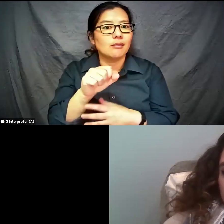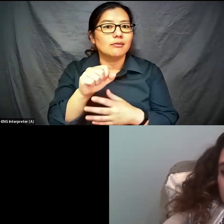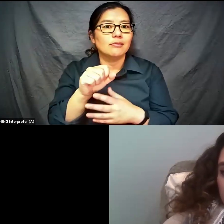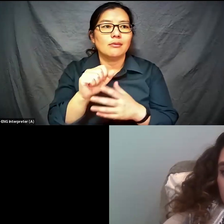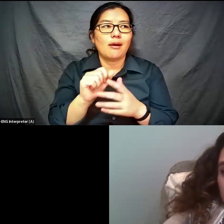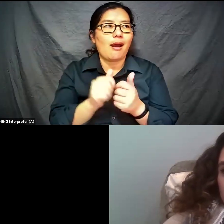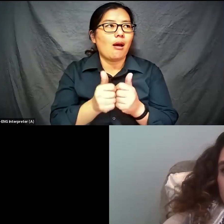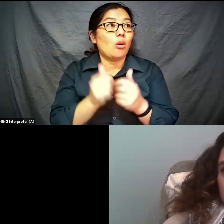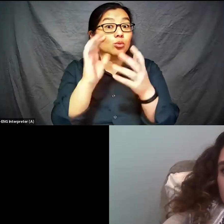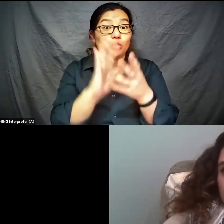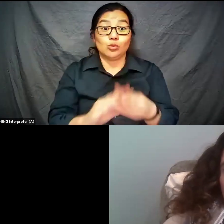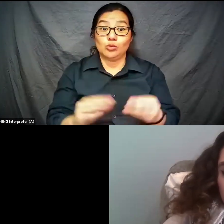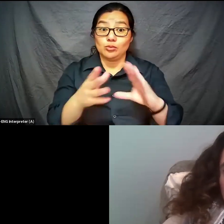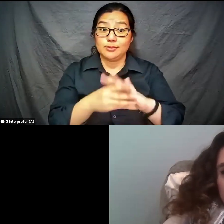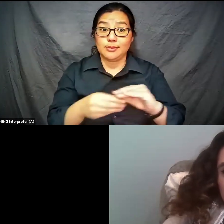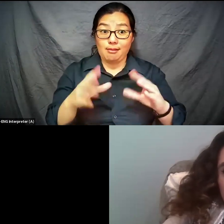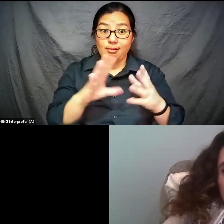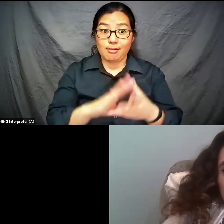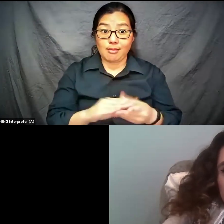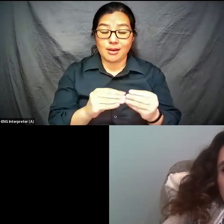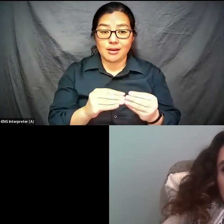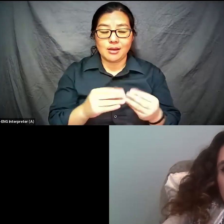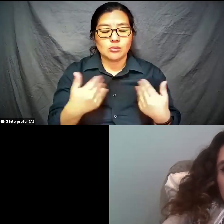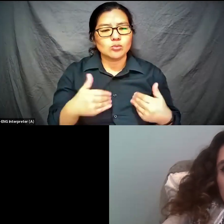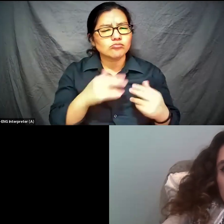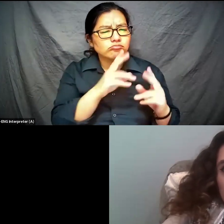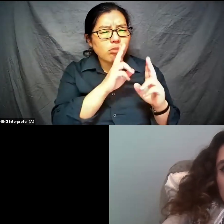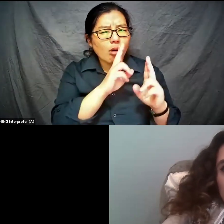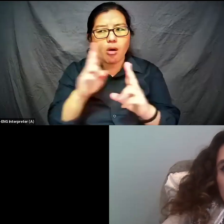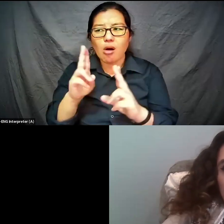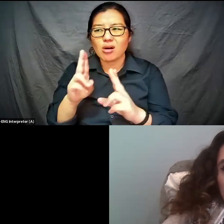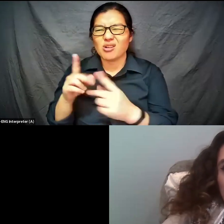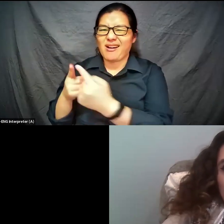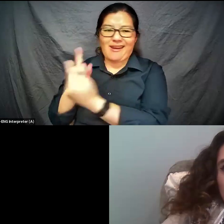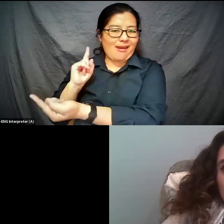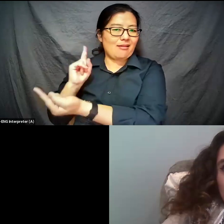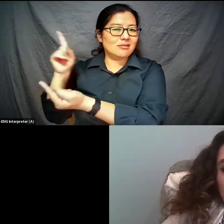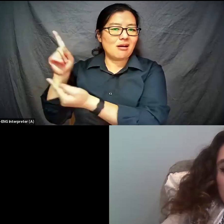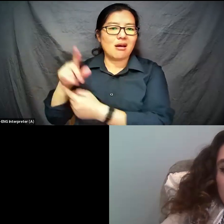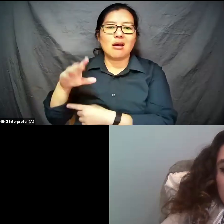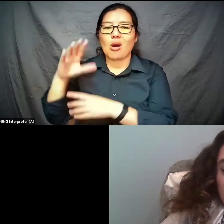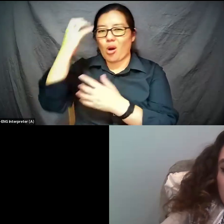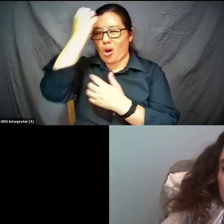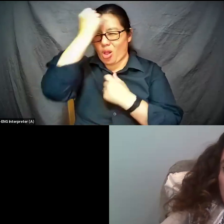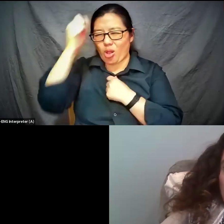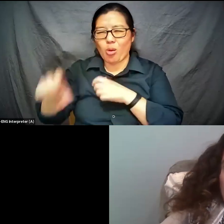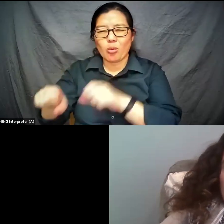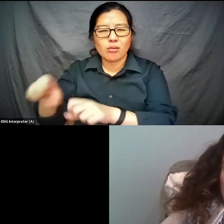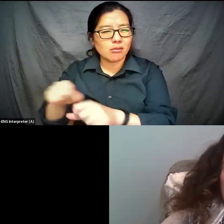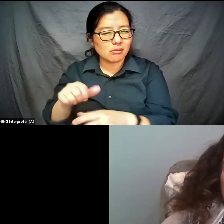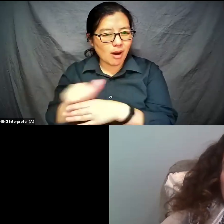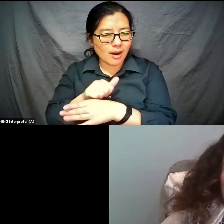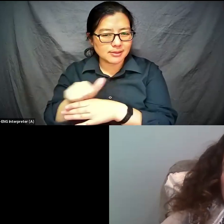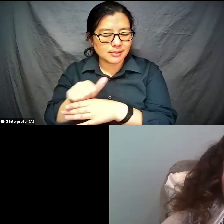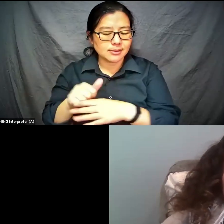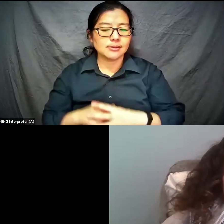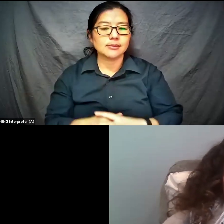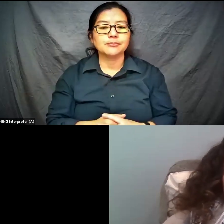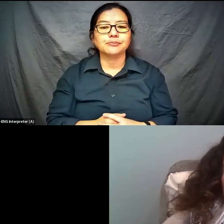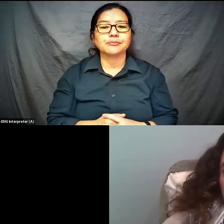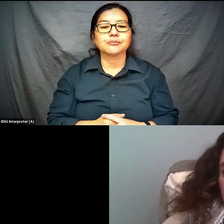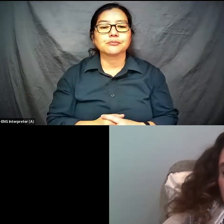if we're told, especially in institutions like academia, that they aren't valid. And I'm